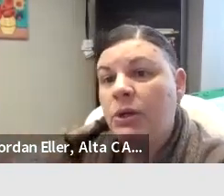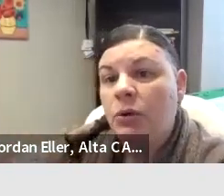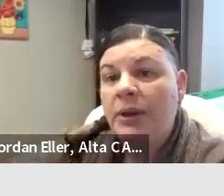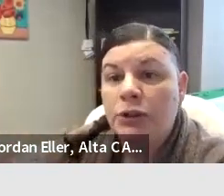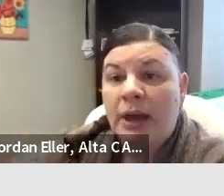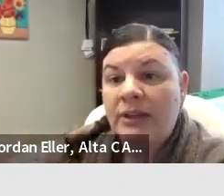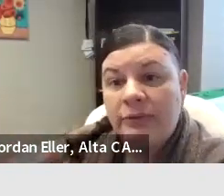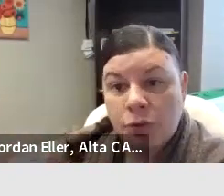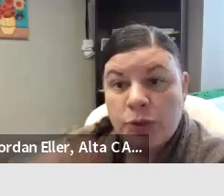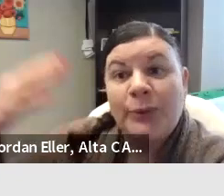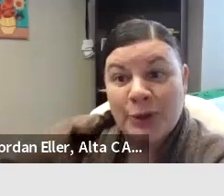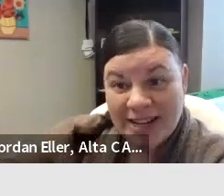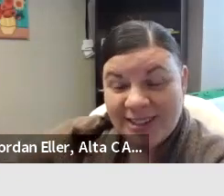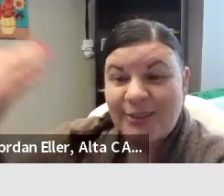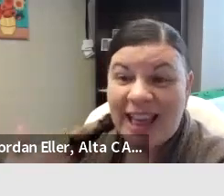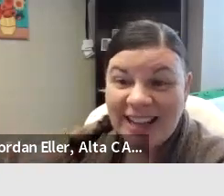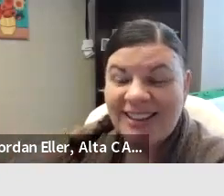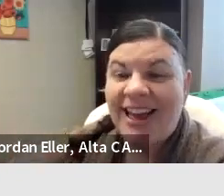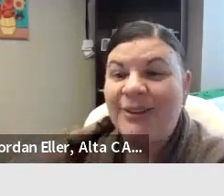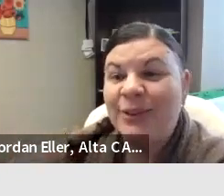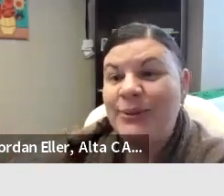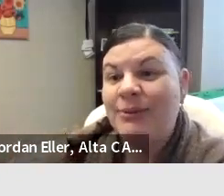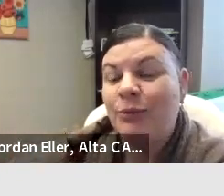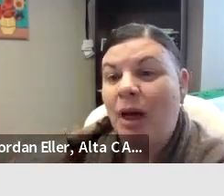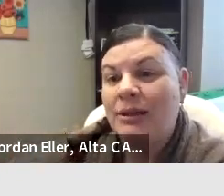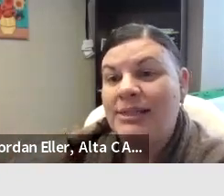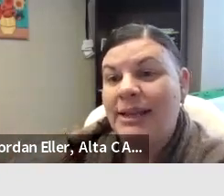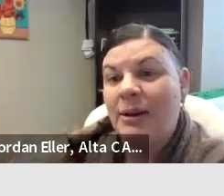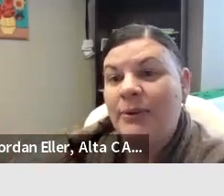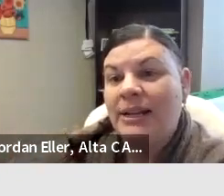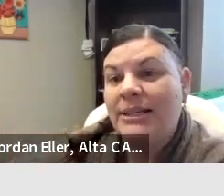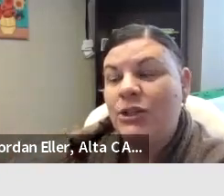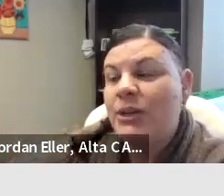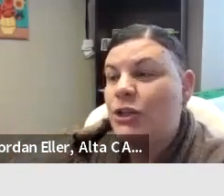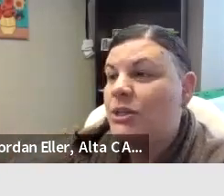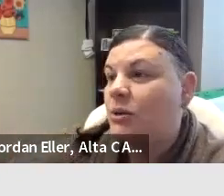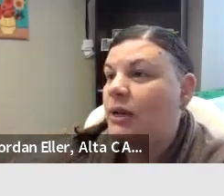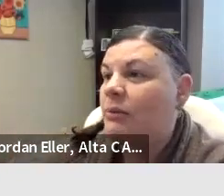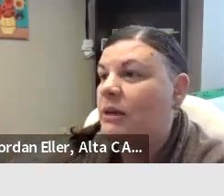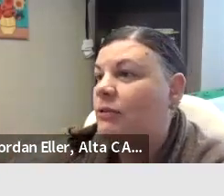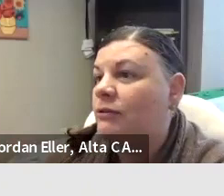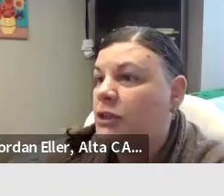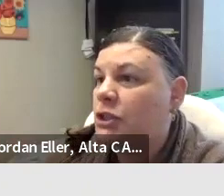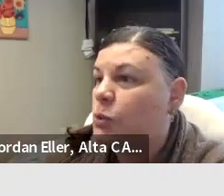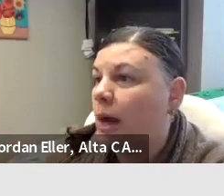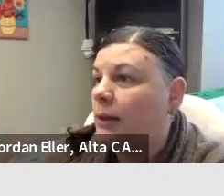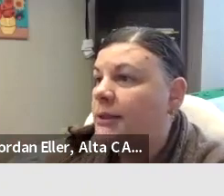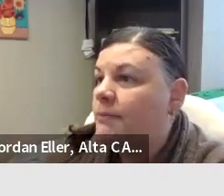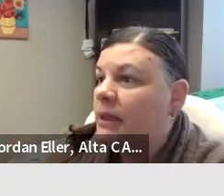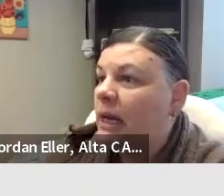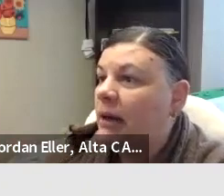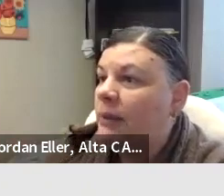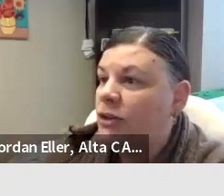them. We also have individuals that we're trying to deflect out of those locked state operated situations. So it can be for deflection as